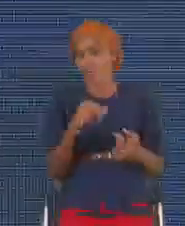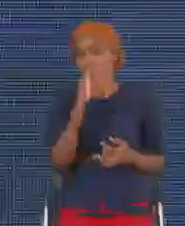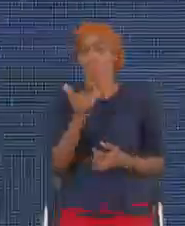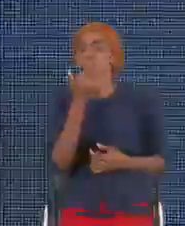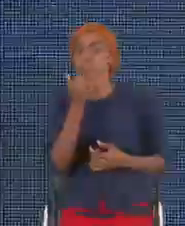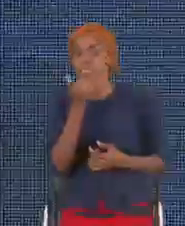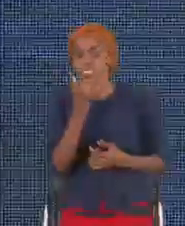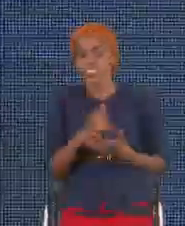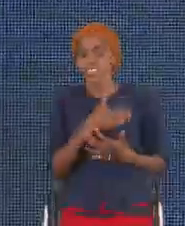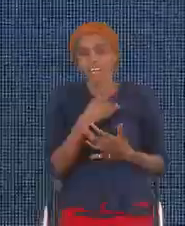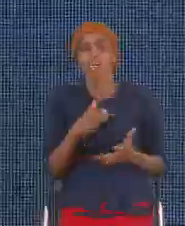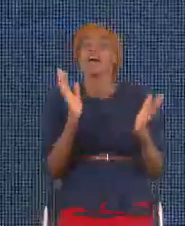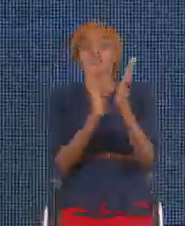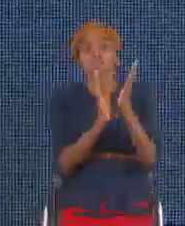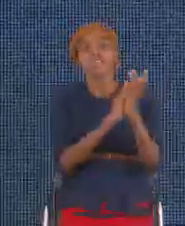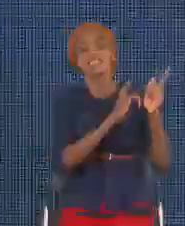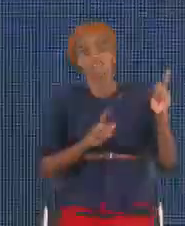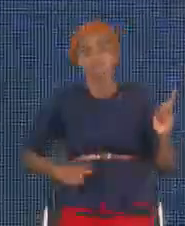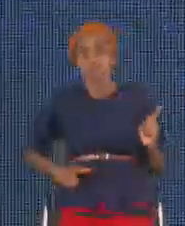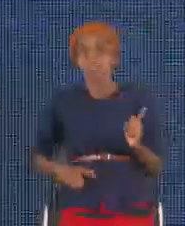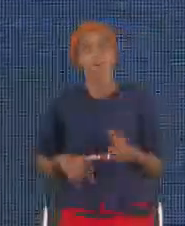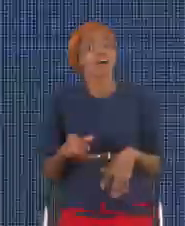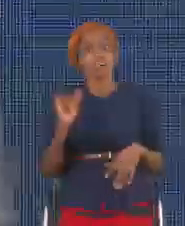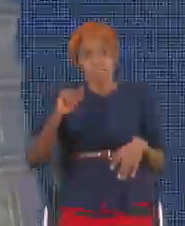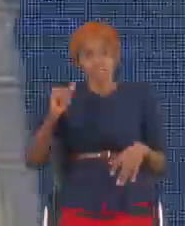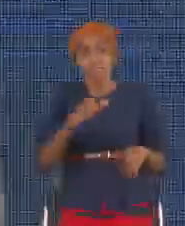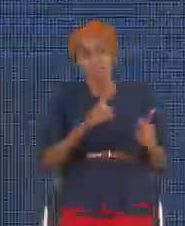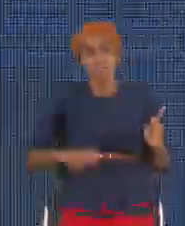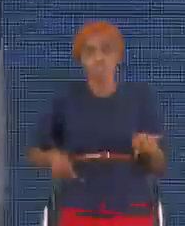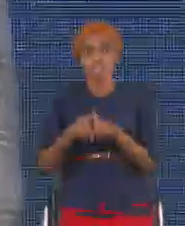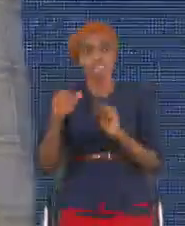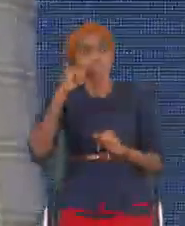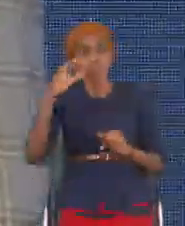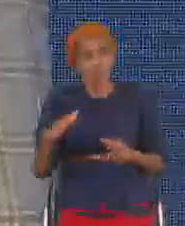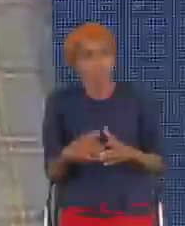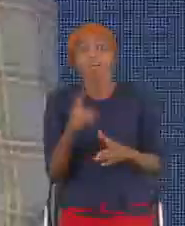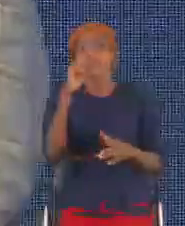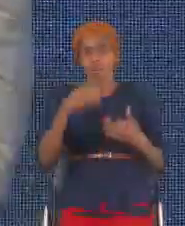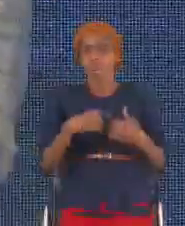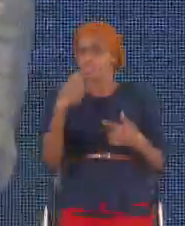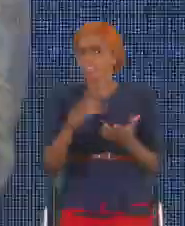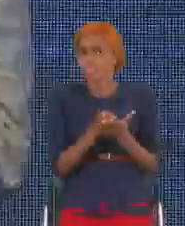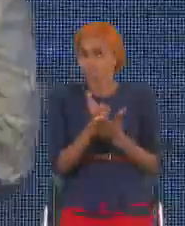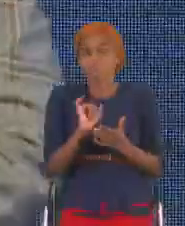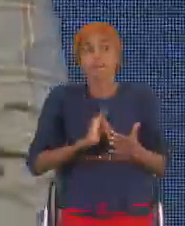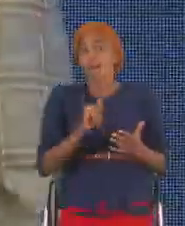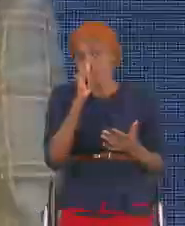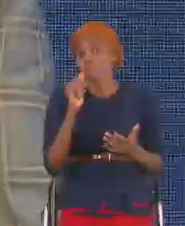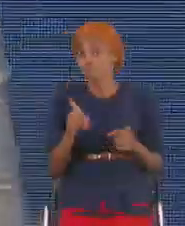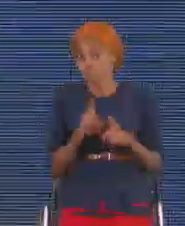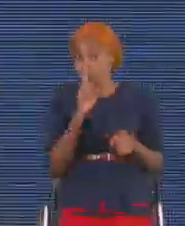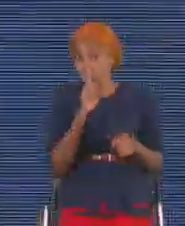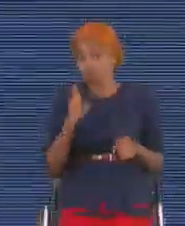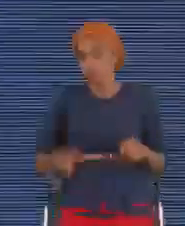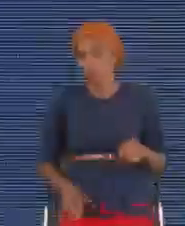offended. Praise the Lord. You say, yes, Lord, like that woman, you have said the truth. I am truly a dog. And